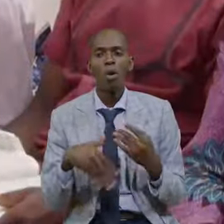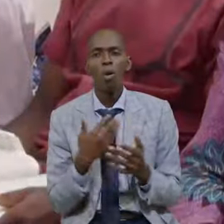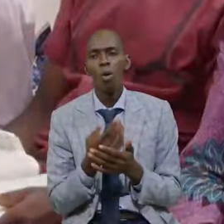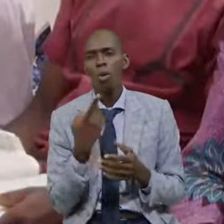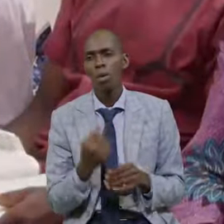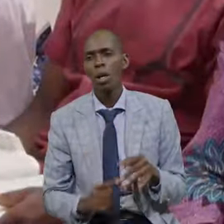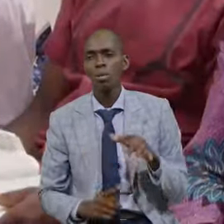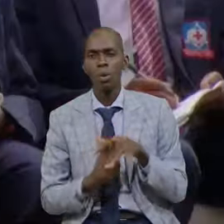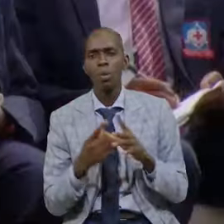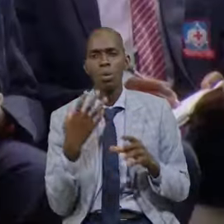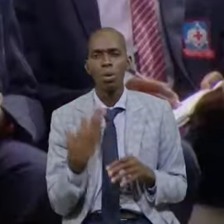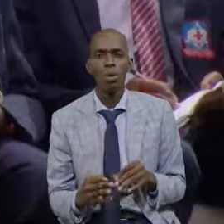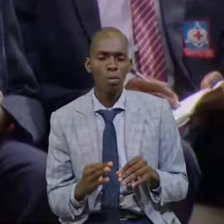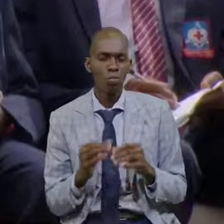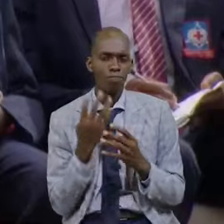of captivity,